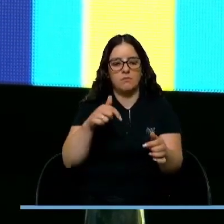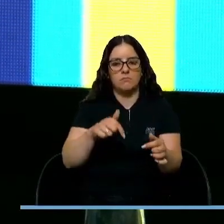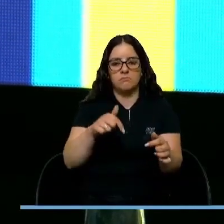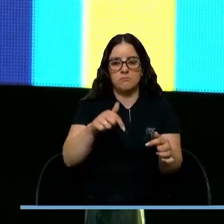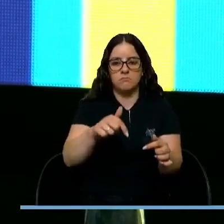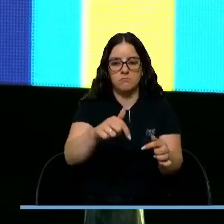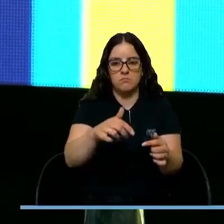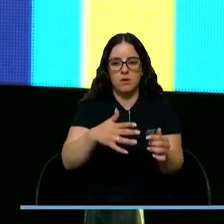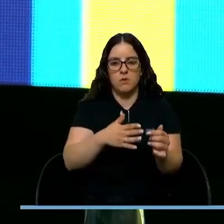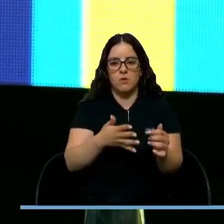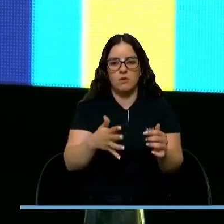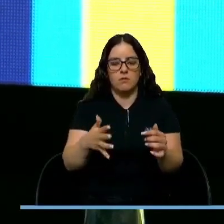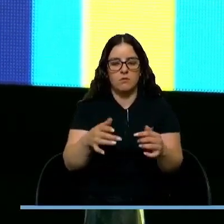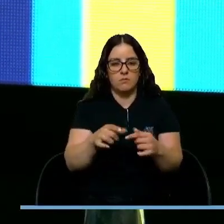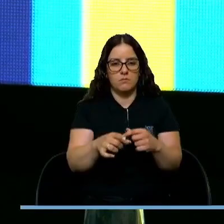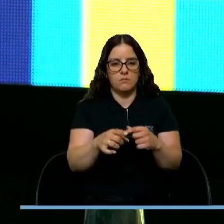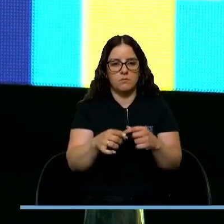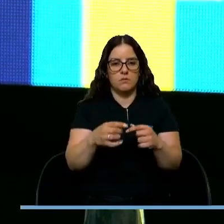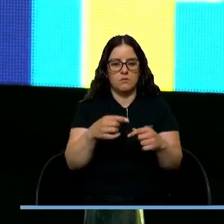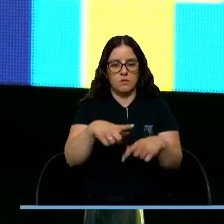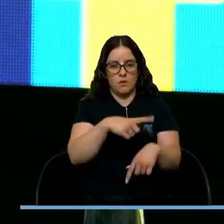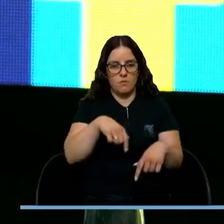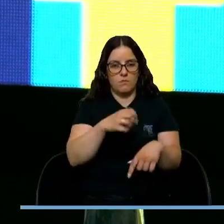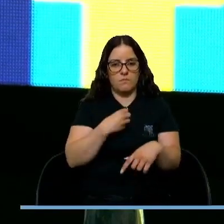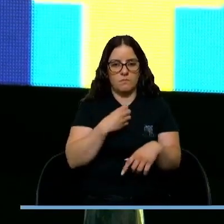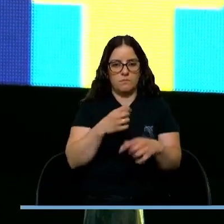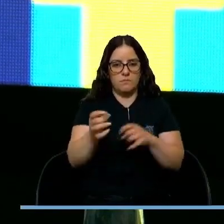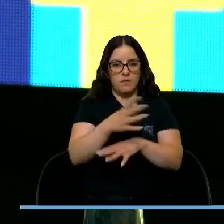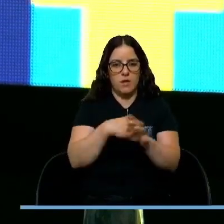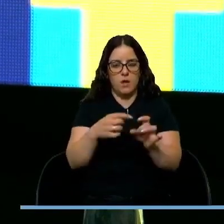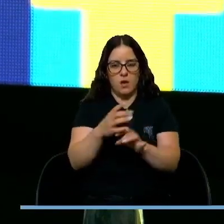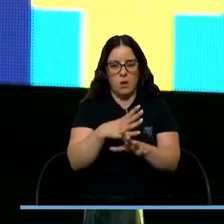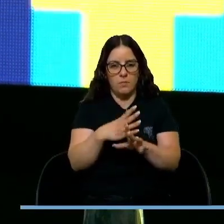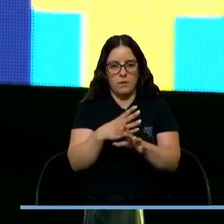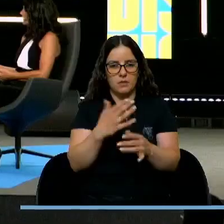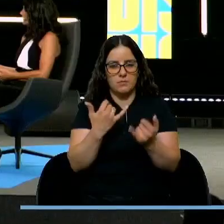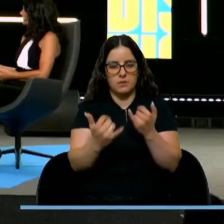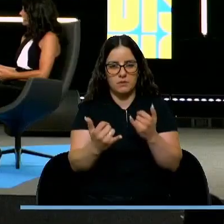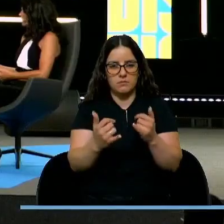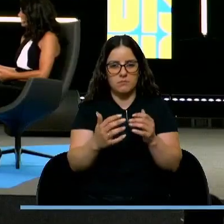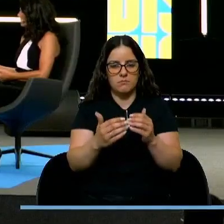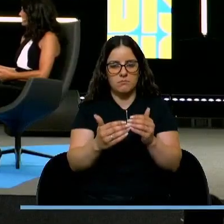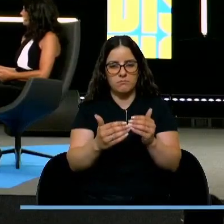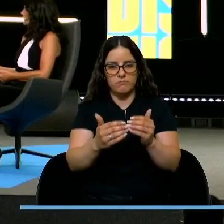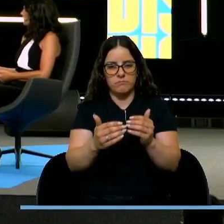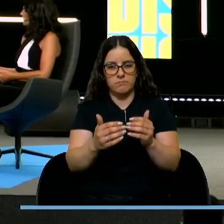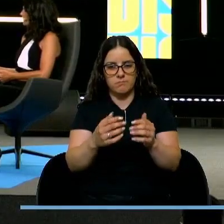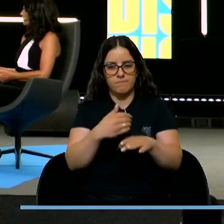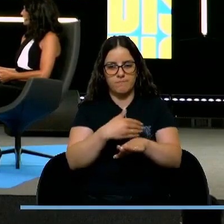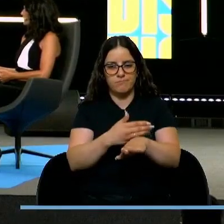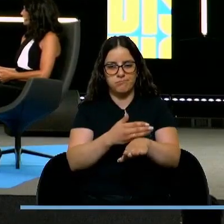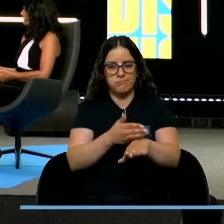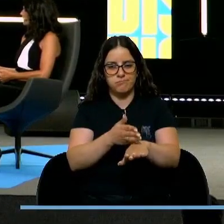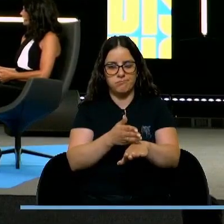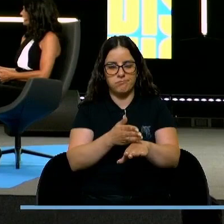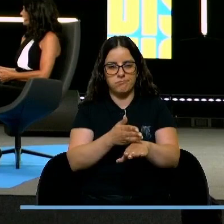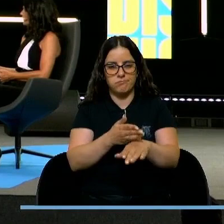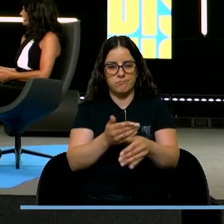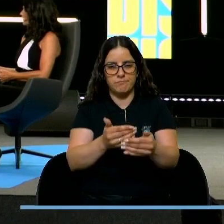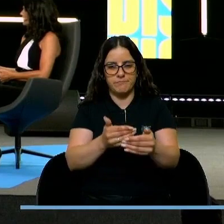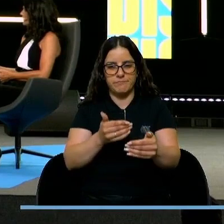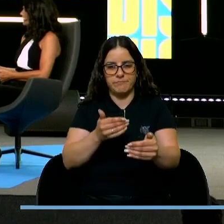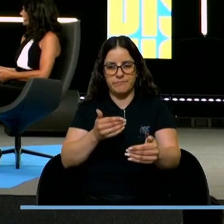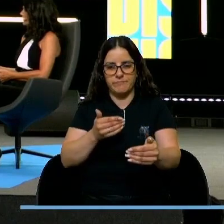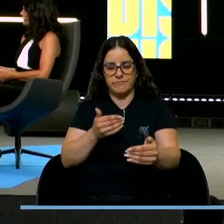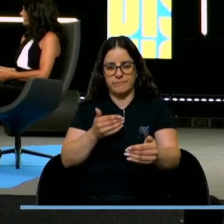I think we in Europe, we are taking the risk of lagging behind because of different reasons, right? Because of fragmentation, because of many different